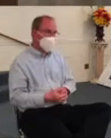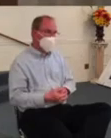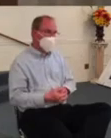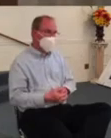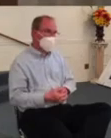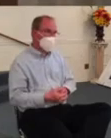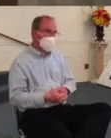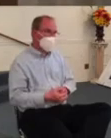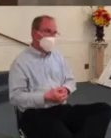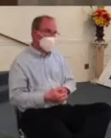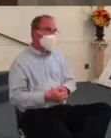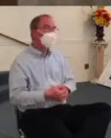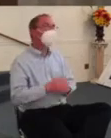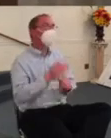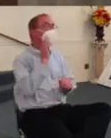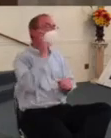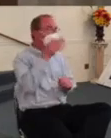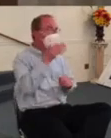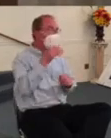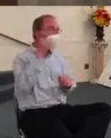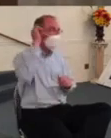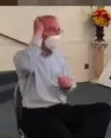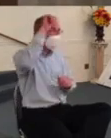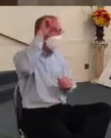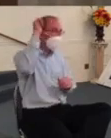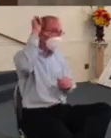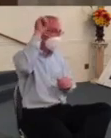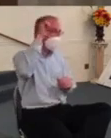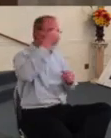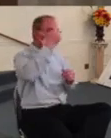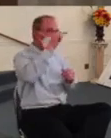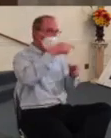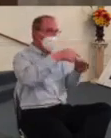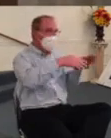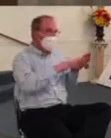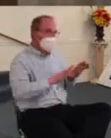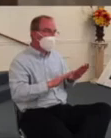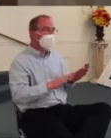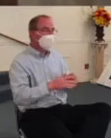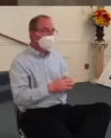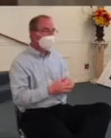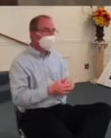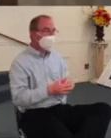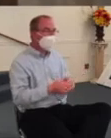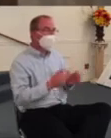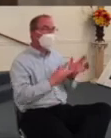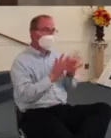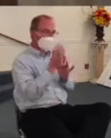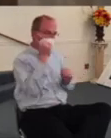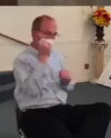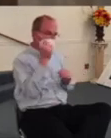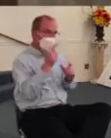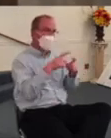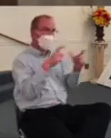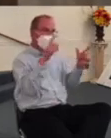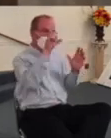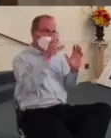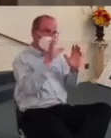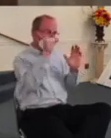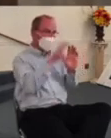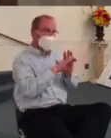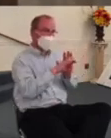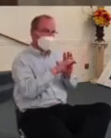for the grave. He saw the bigger picture. She saw anointing